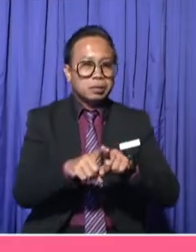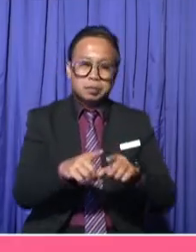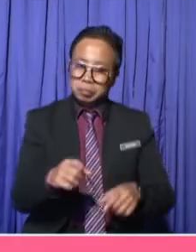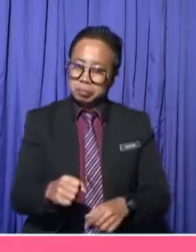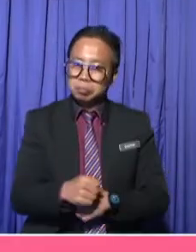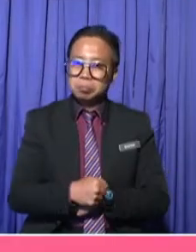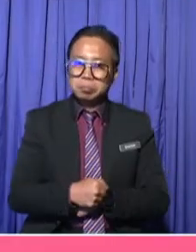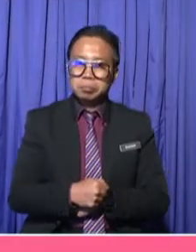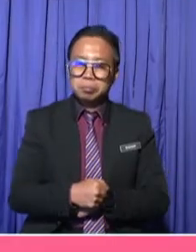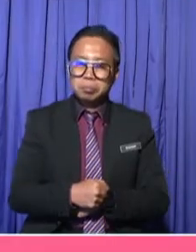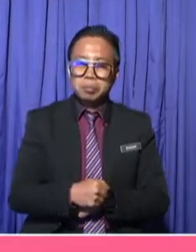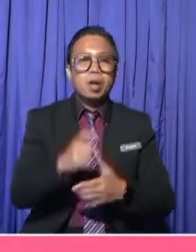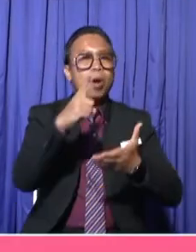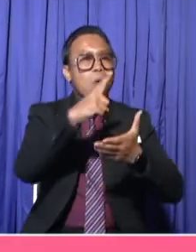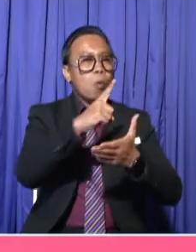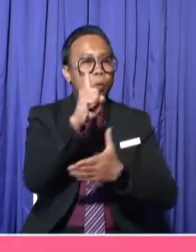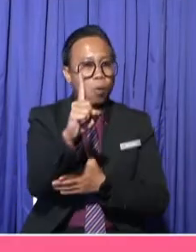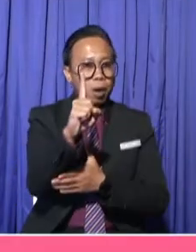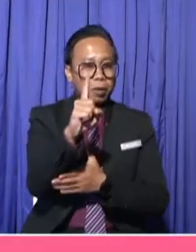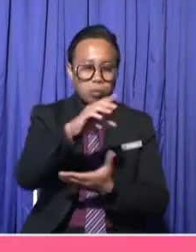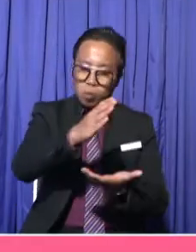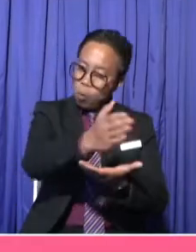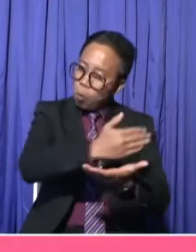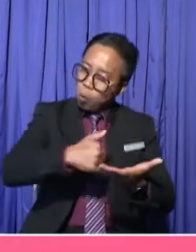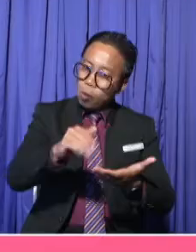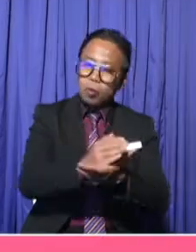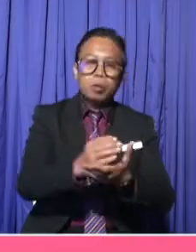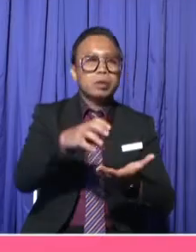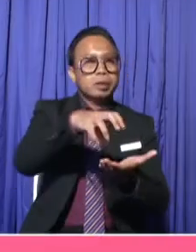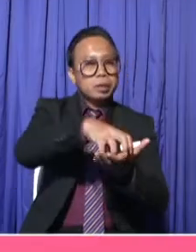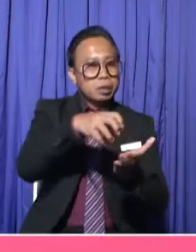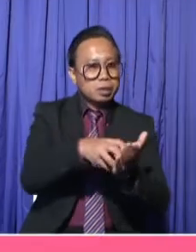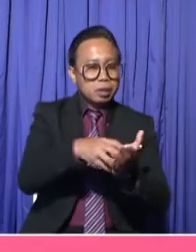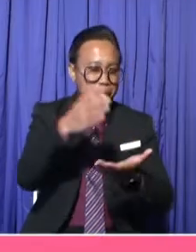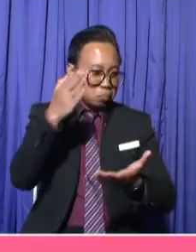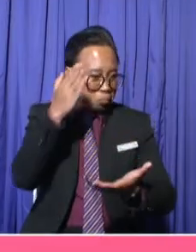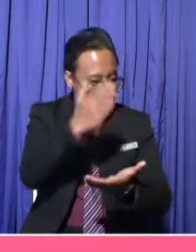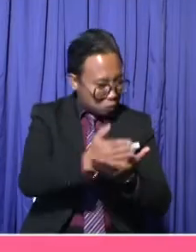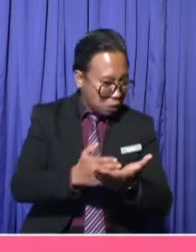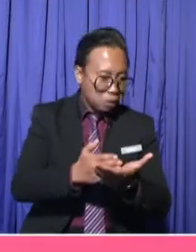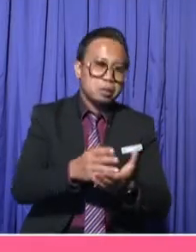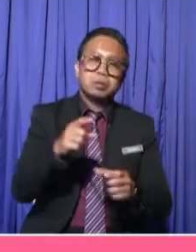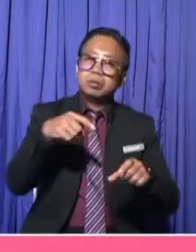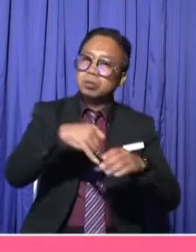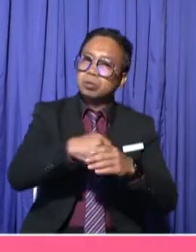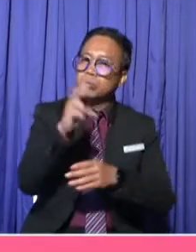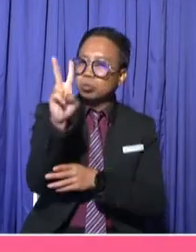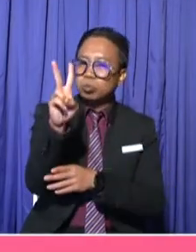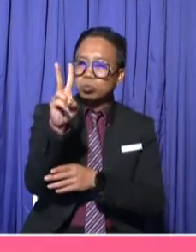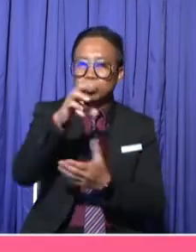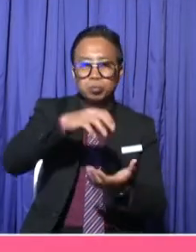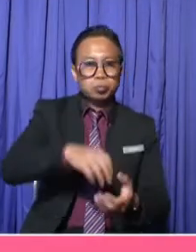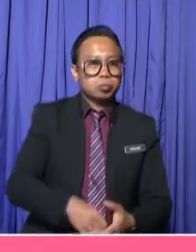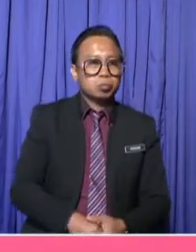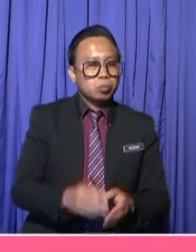right? One whole cake that was cut into 2 equal pieces